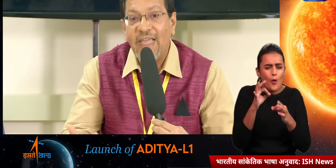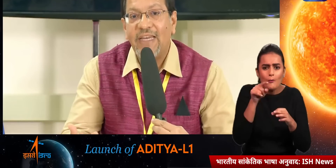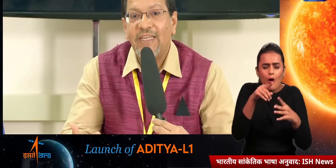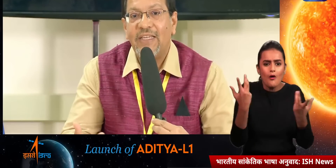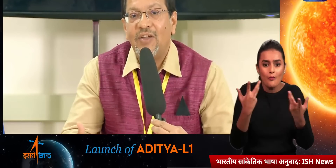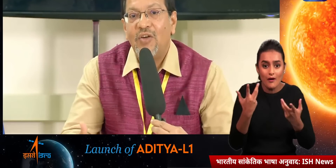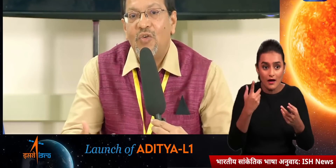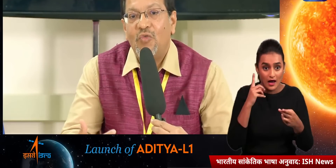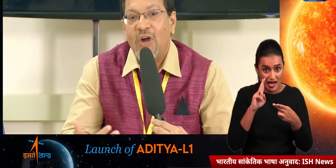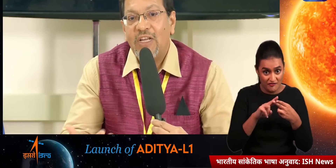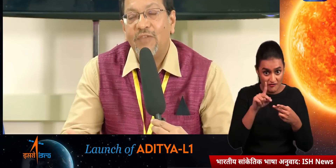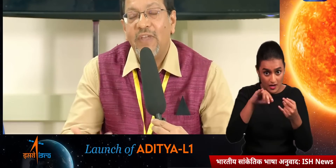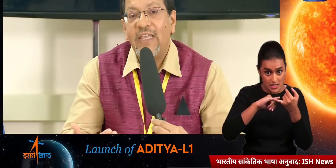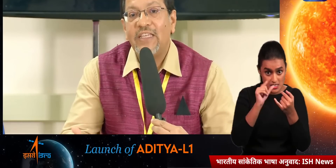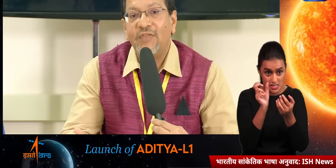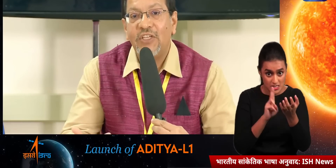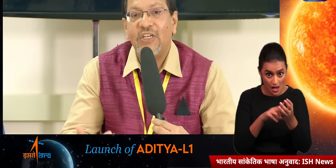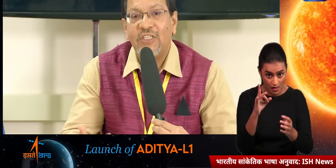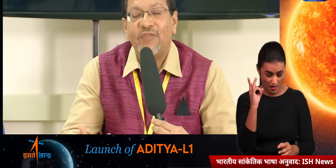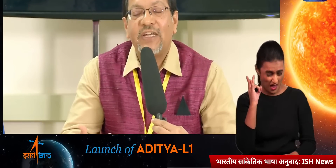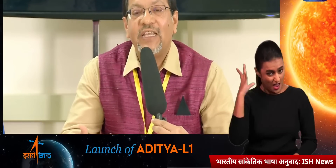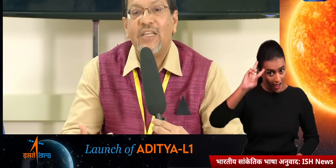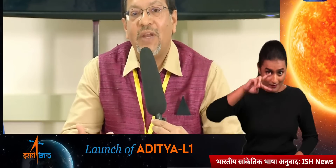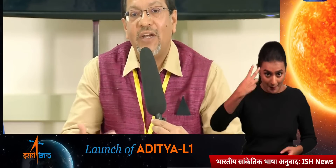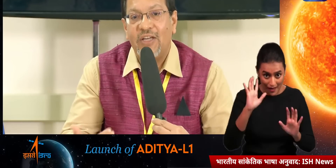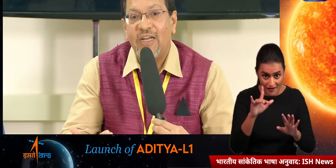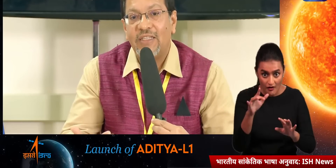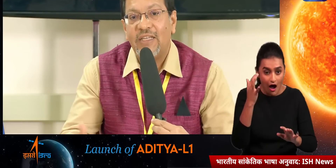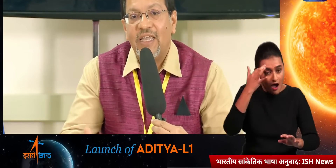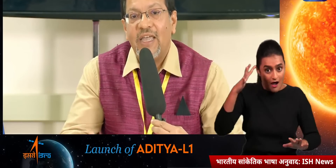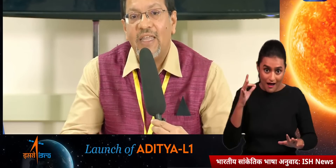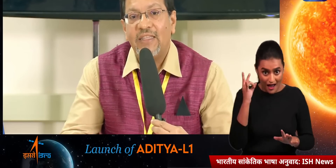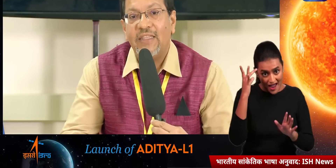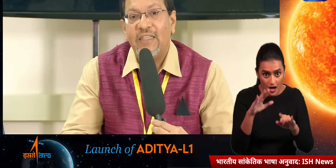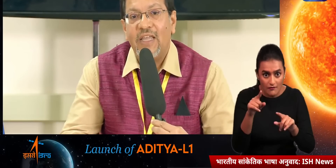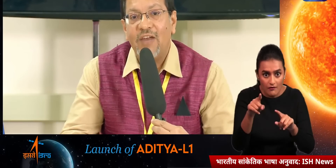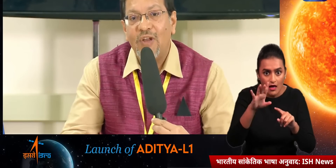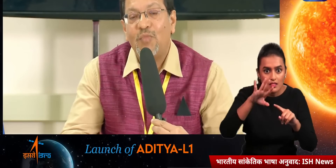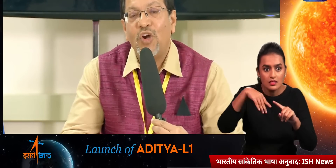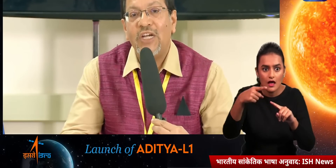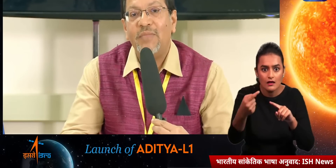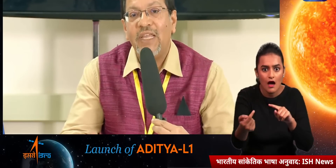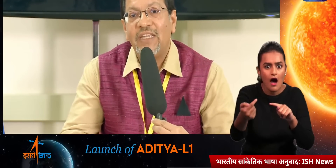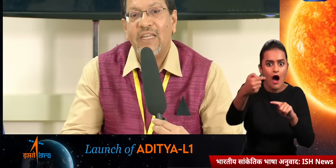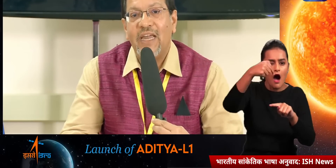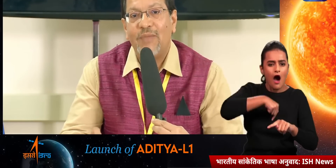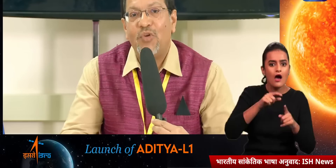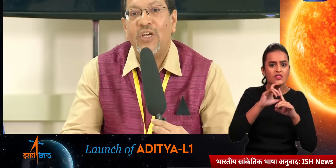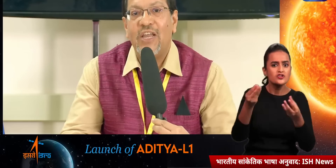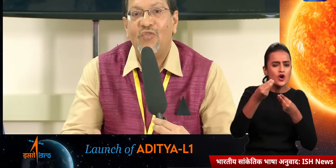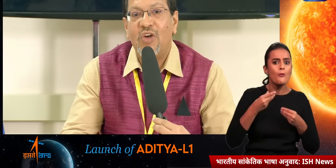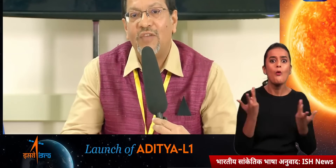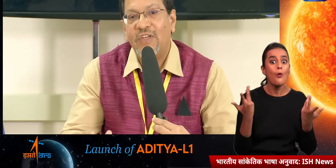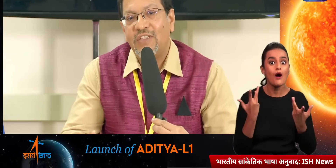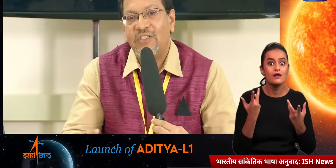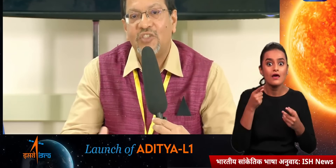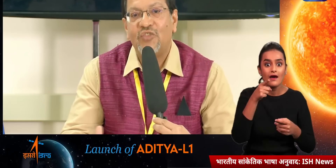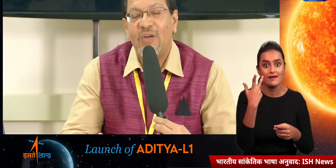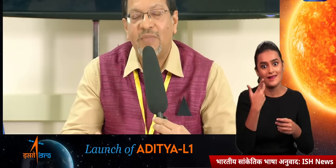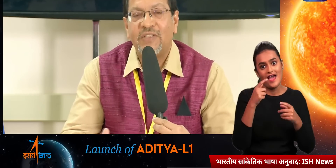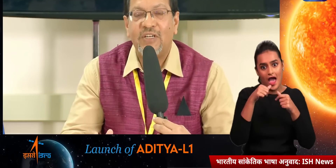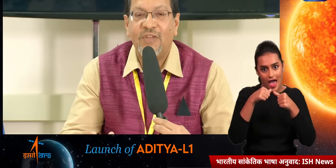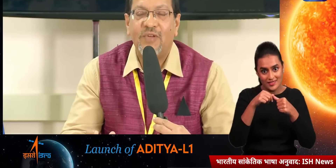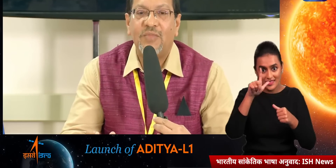quite angry, what are the ways in which it is affecting the planet Earth, and L1 point being at point L1, which is